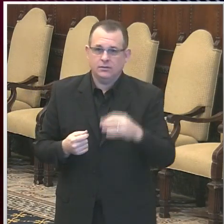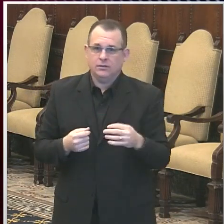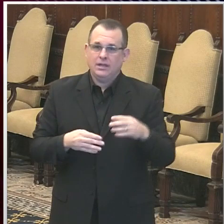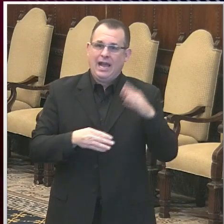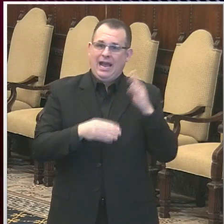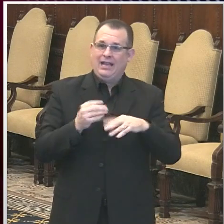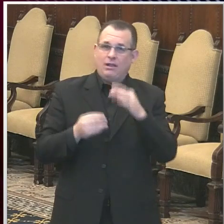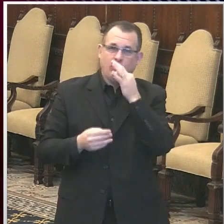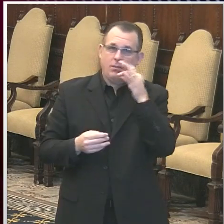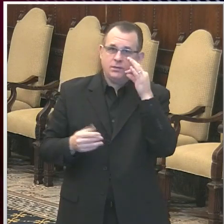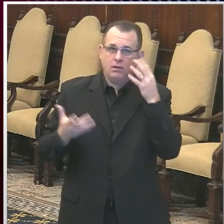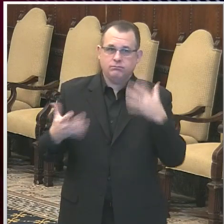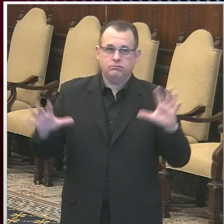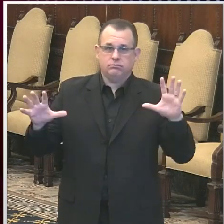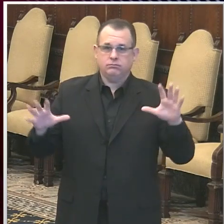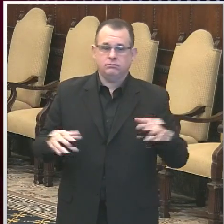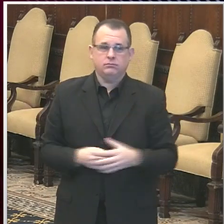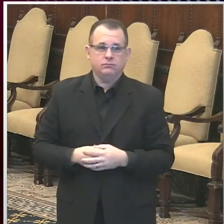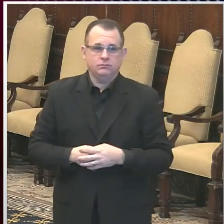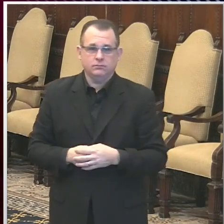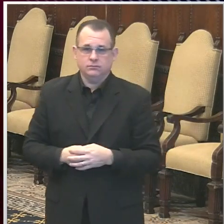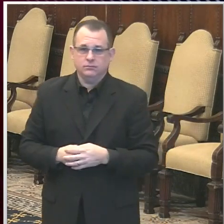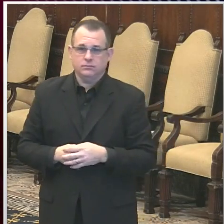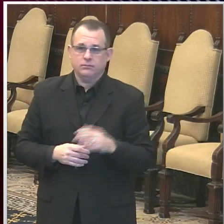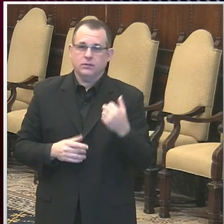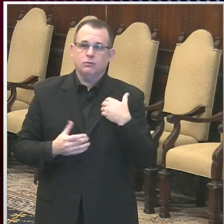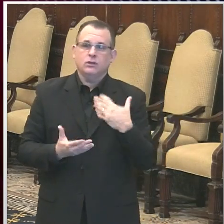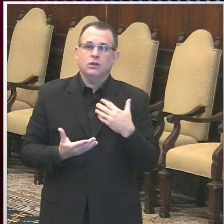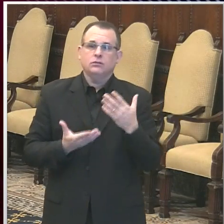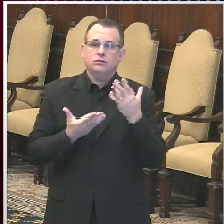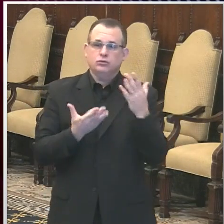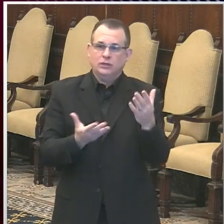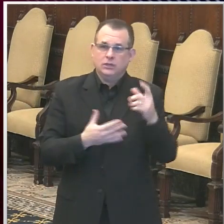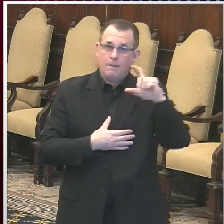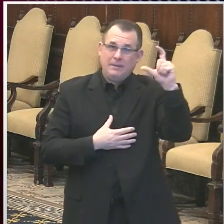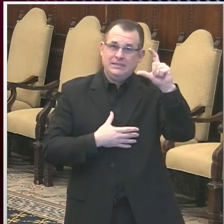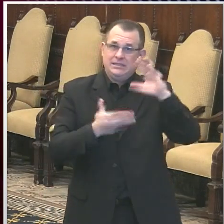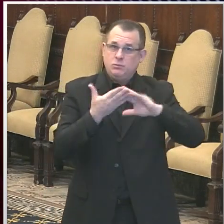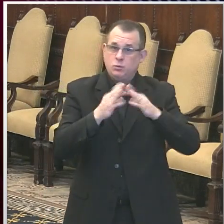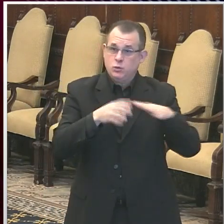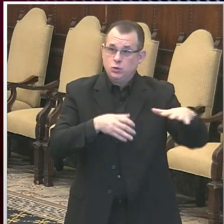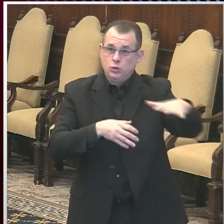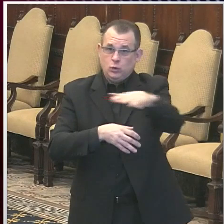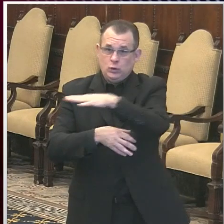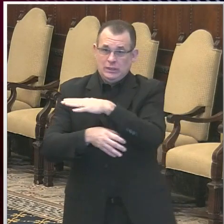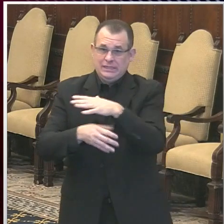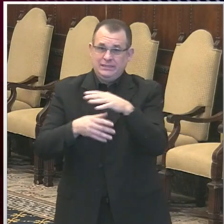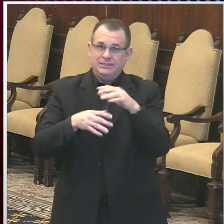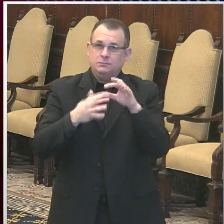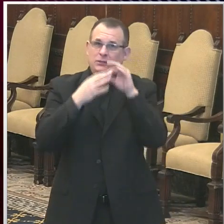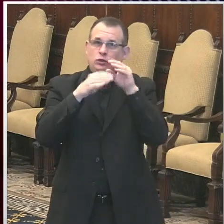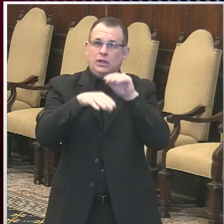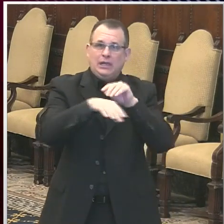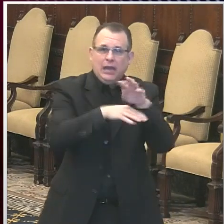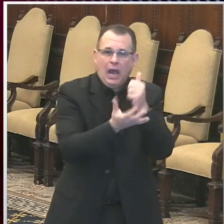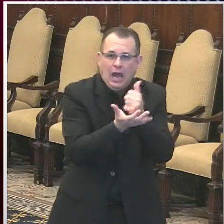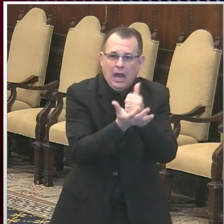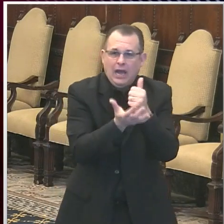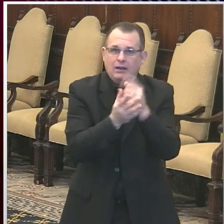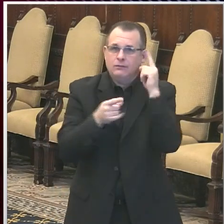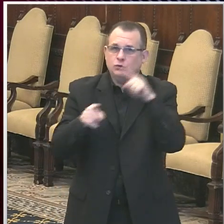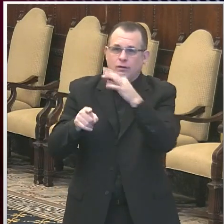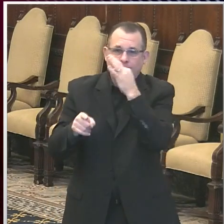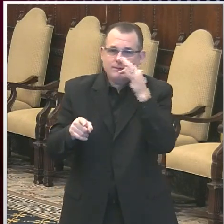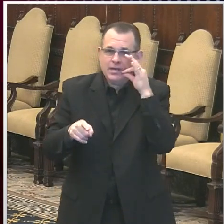Ramadan. I want to offer Muslim communities in our city some special guidance for observing Ramadan and Eid